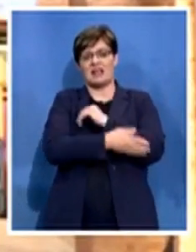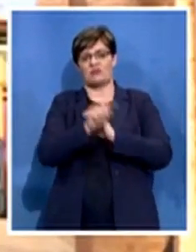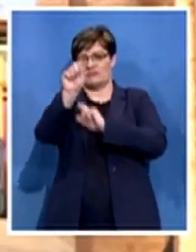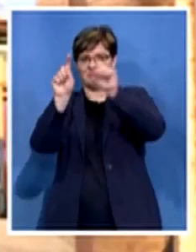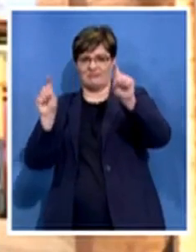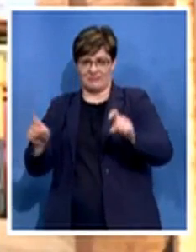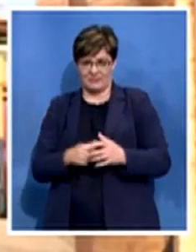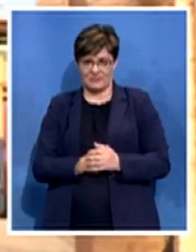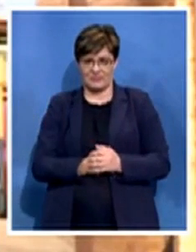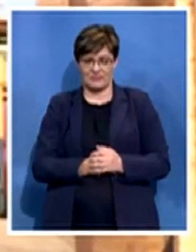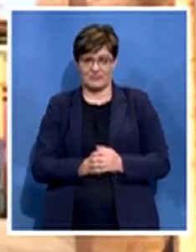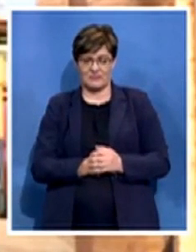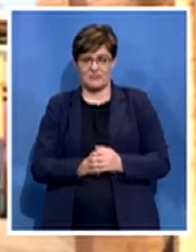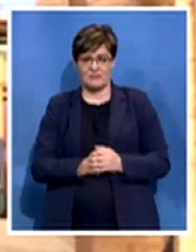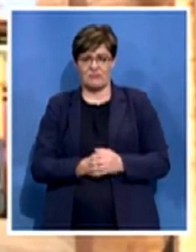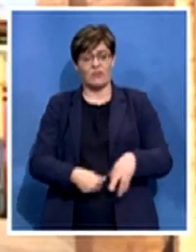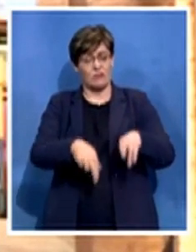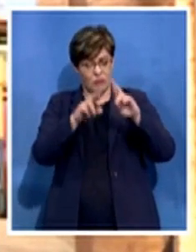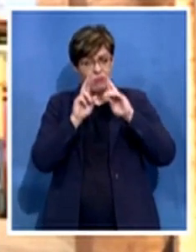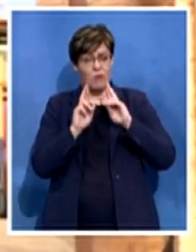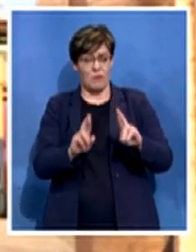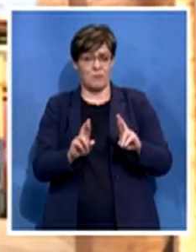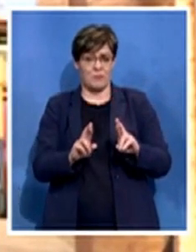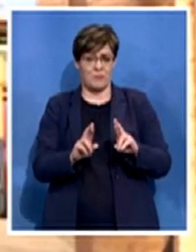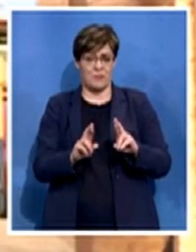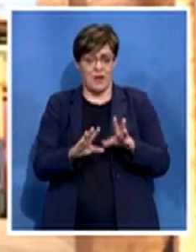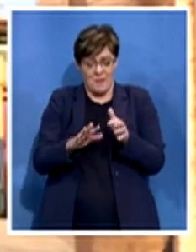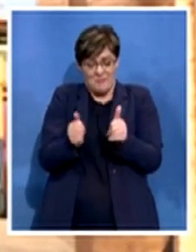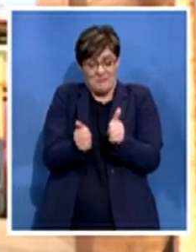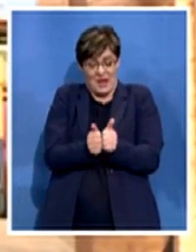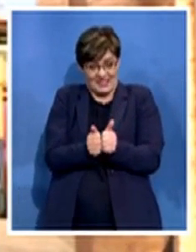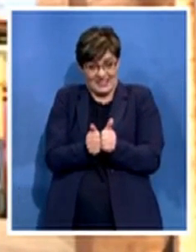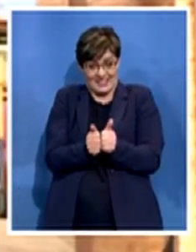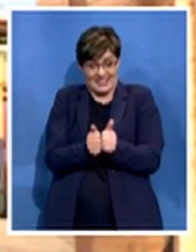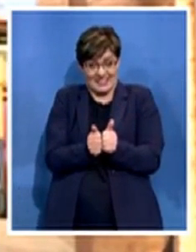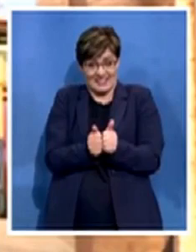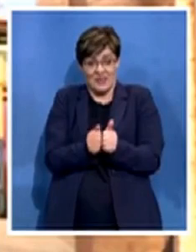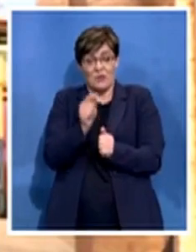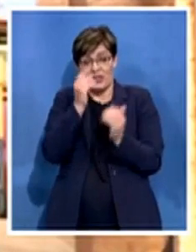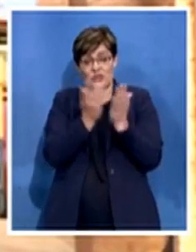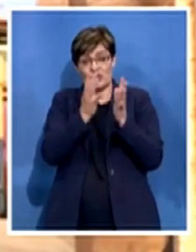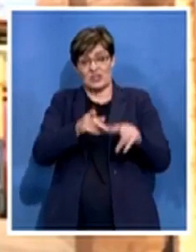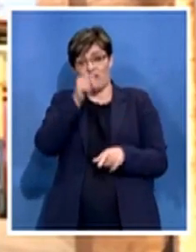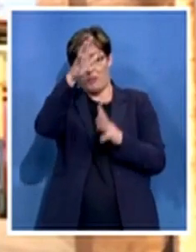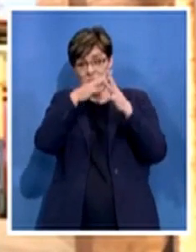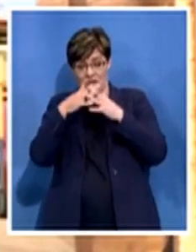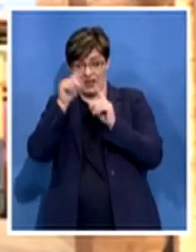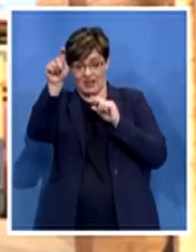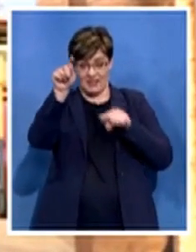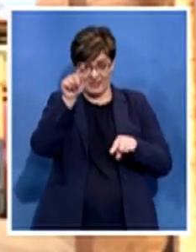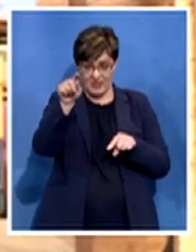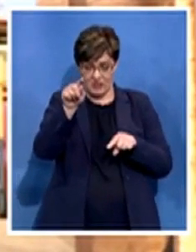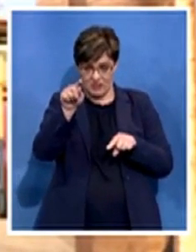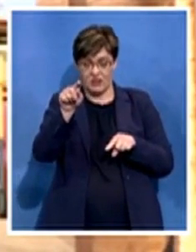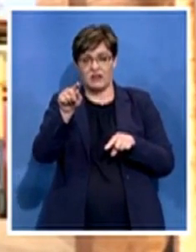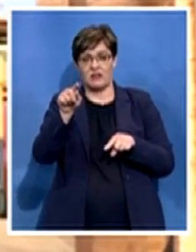this partnership working together with the students from America will grow. In the future, we